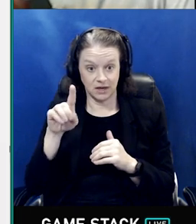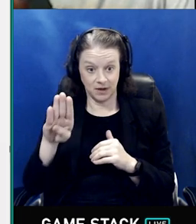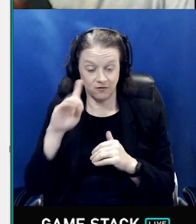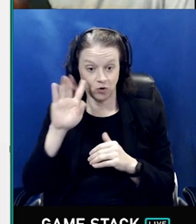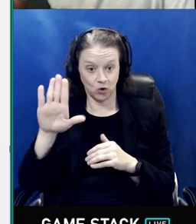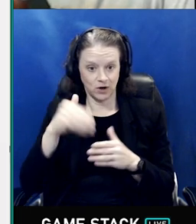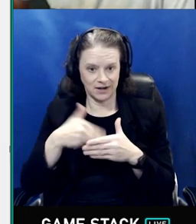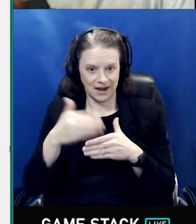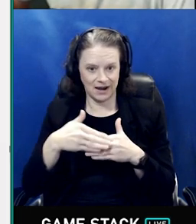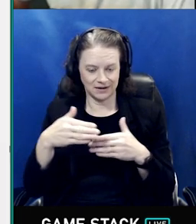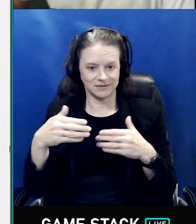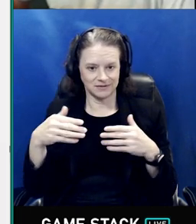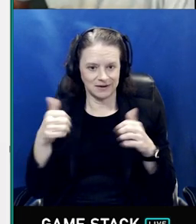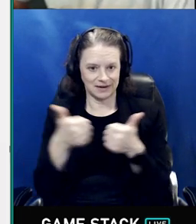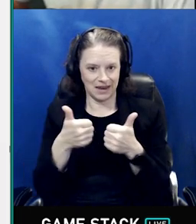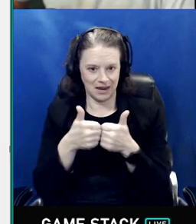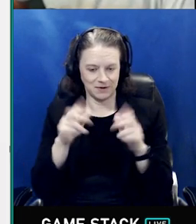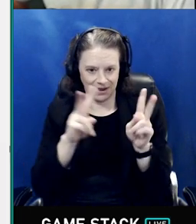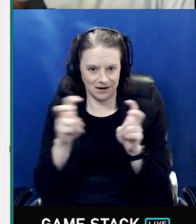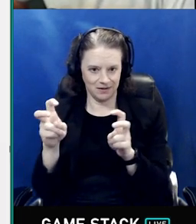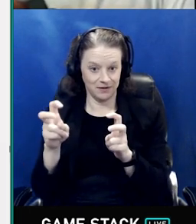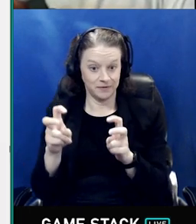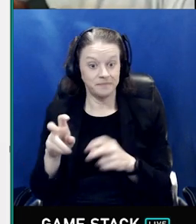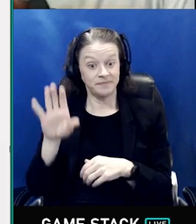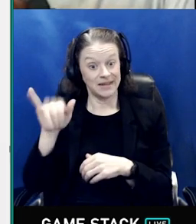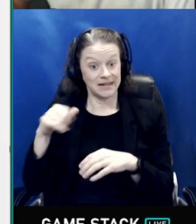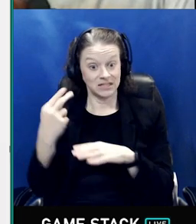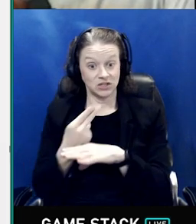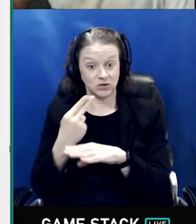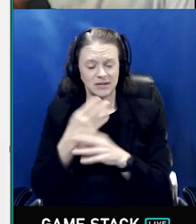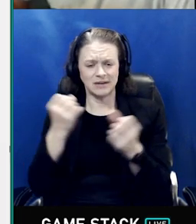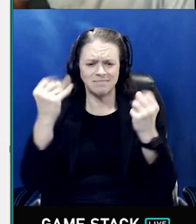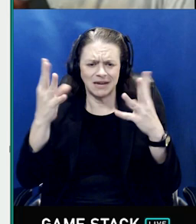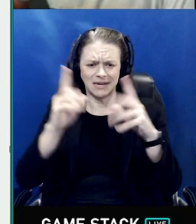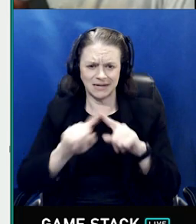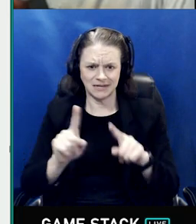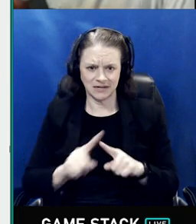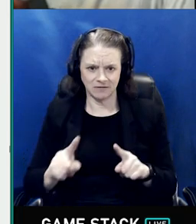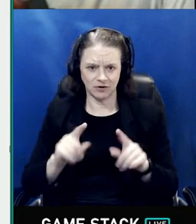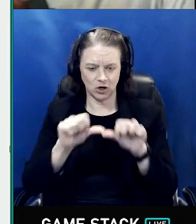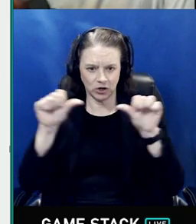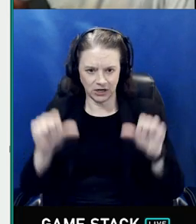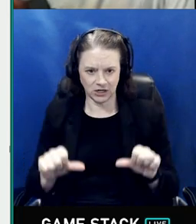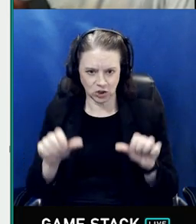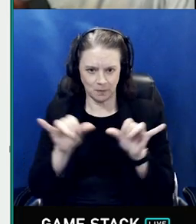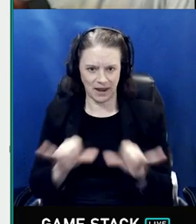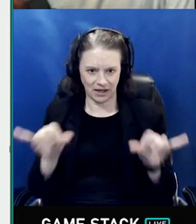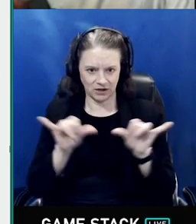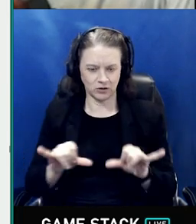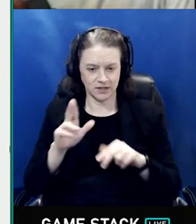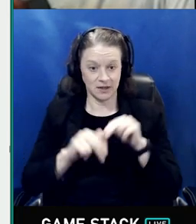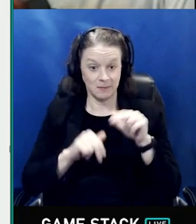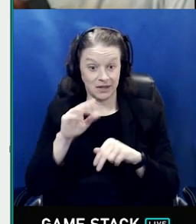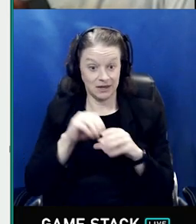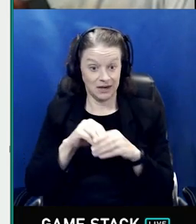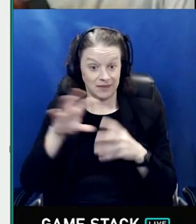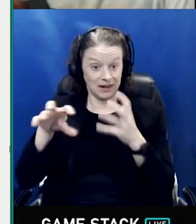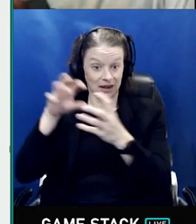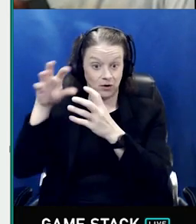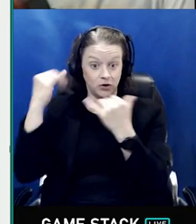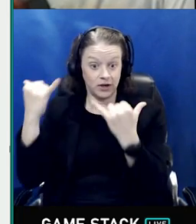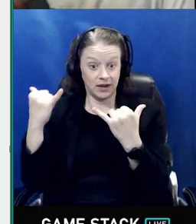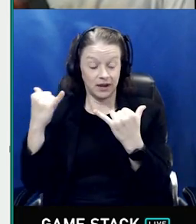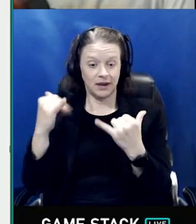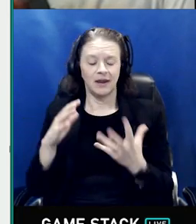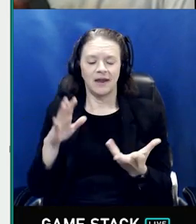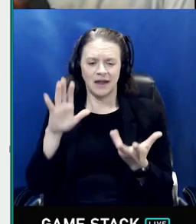So Cosmos DB is used in many different architecture patterns that are built in the cloud today. And this is due to its unique nature as a